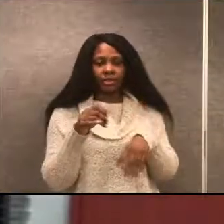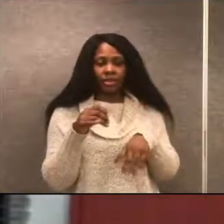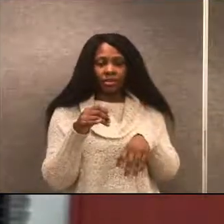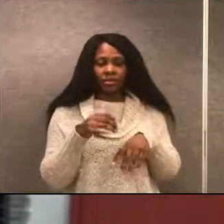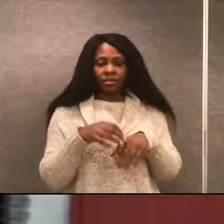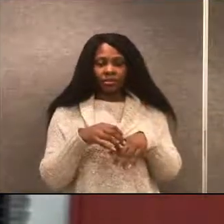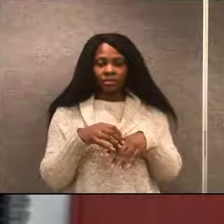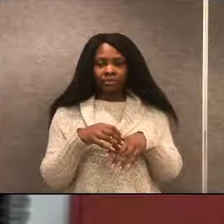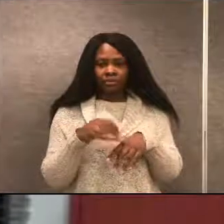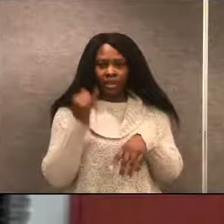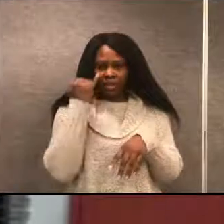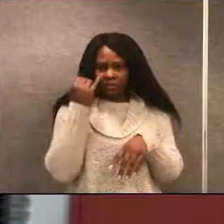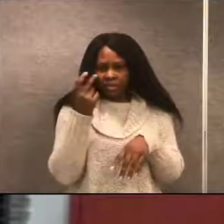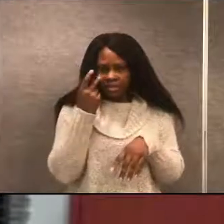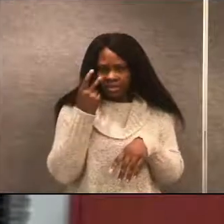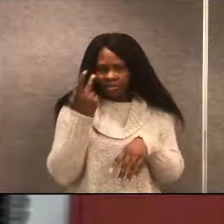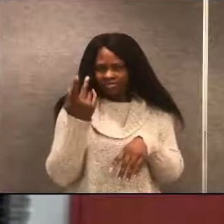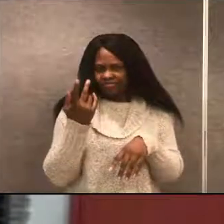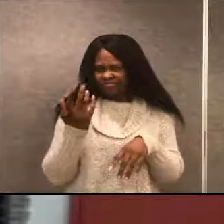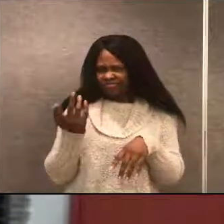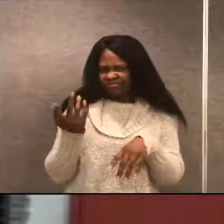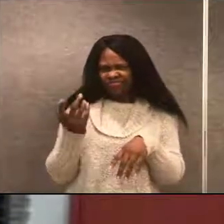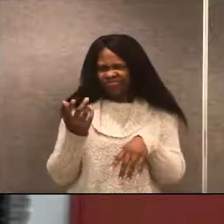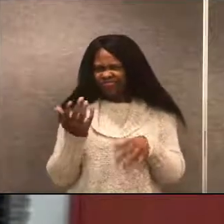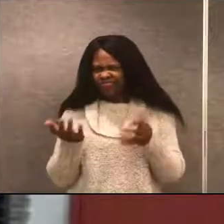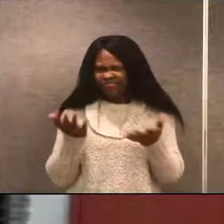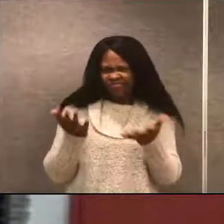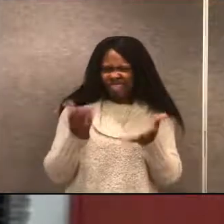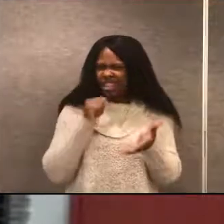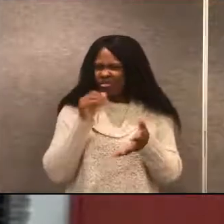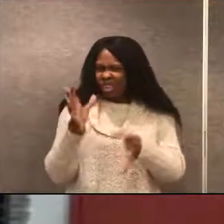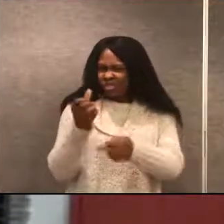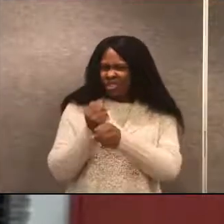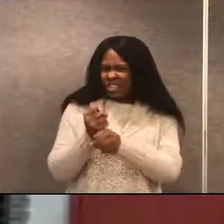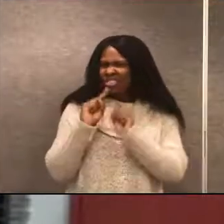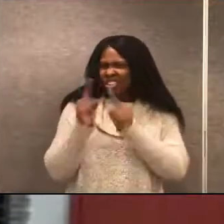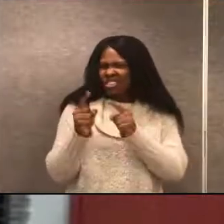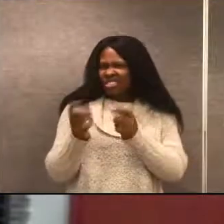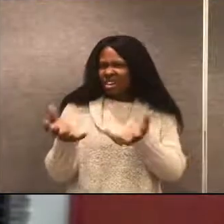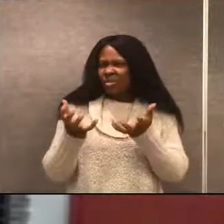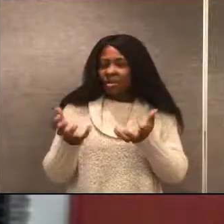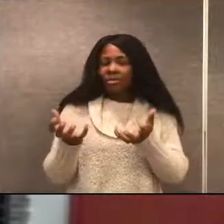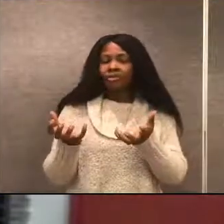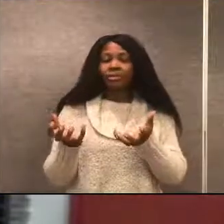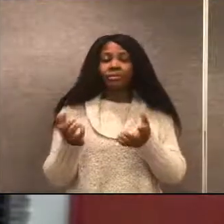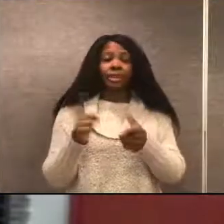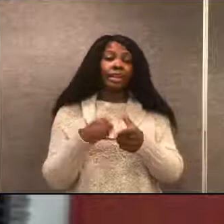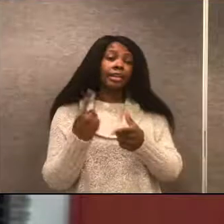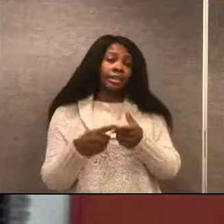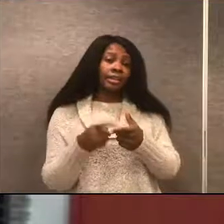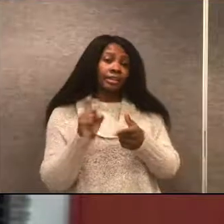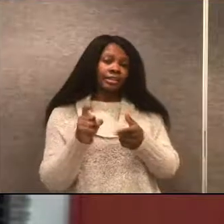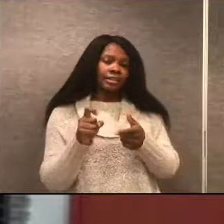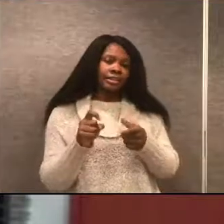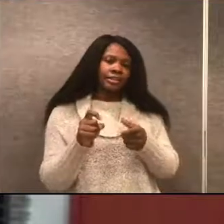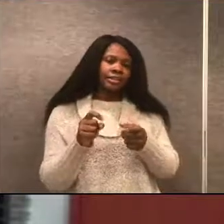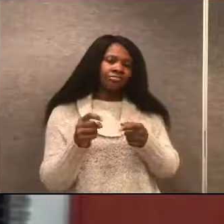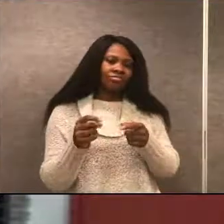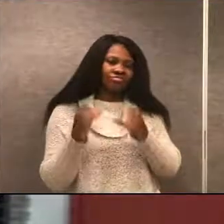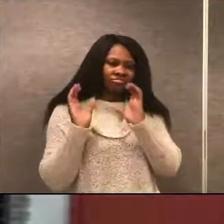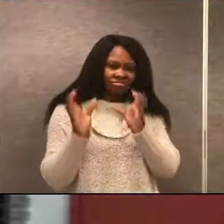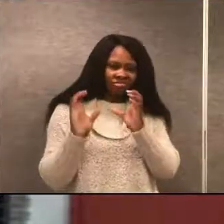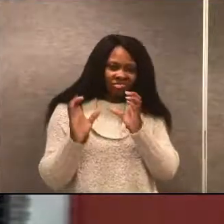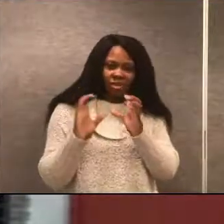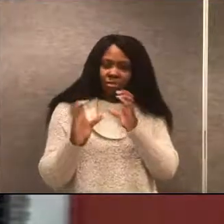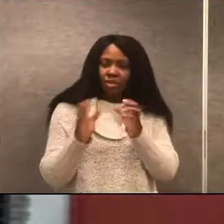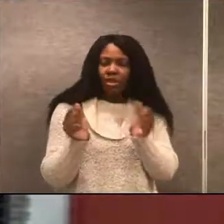that point they're not getting the answers that they're looking for, then the next place that they should go to is they should go to their guidance counselor. Because